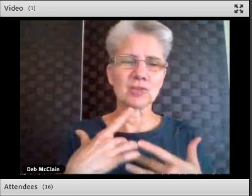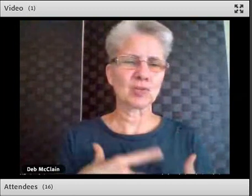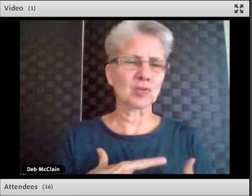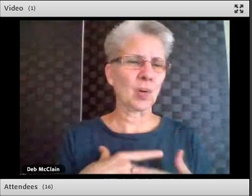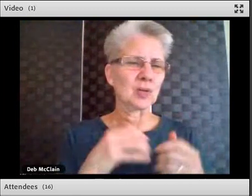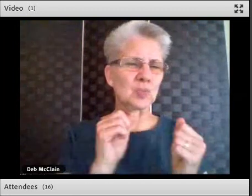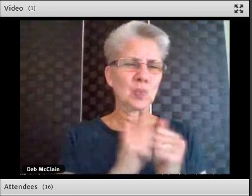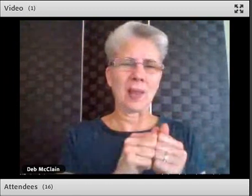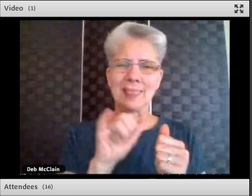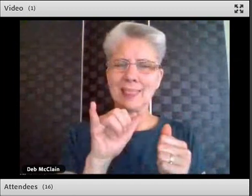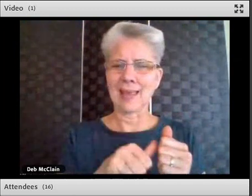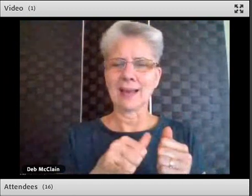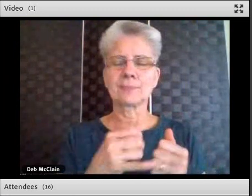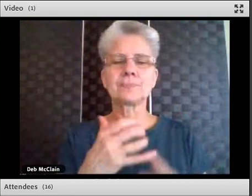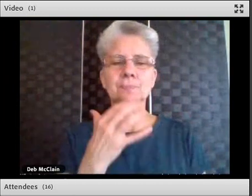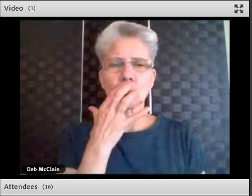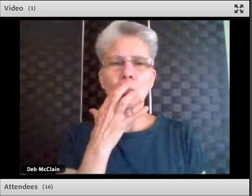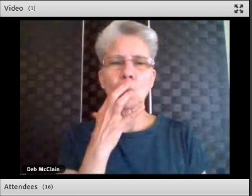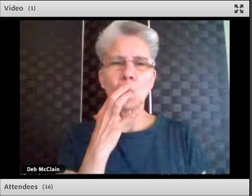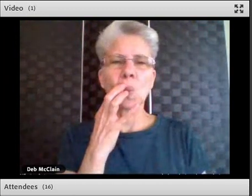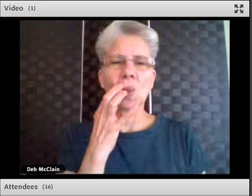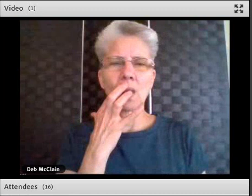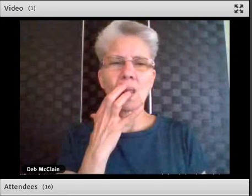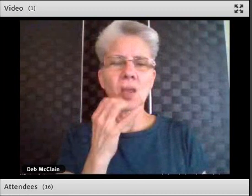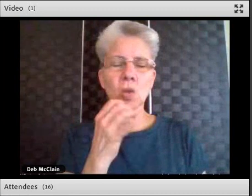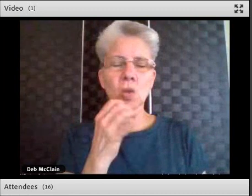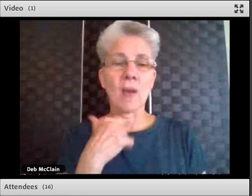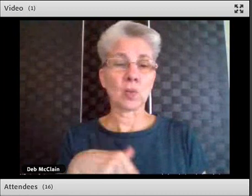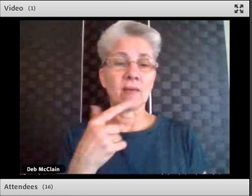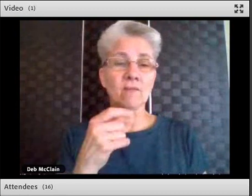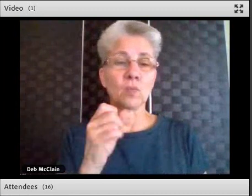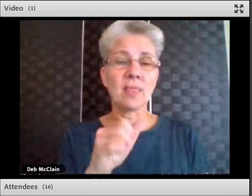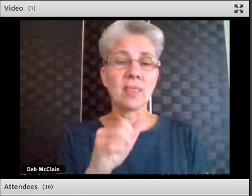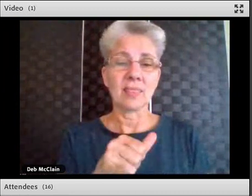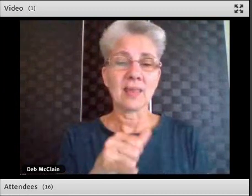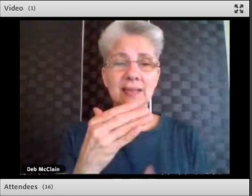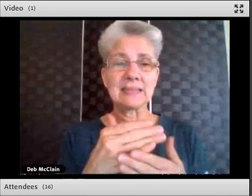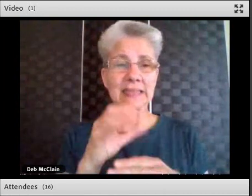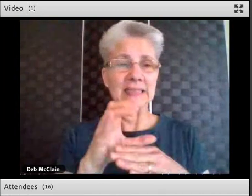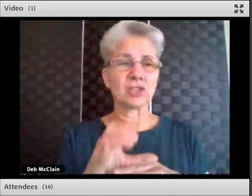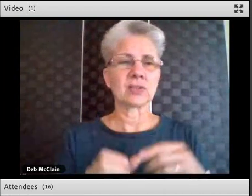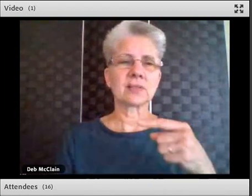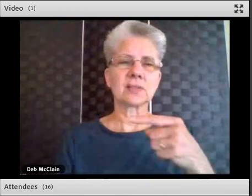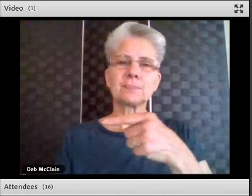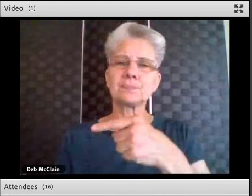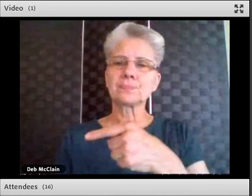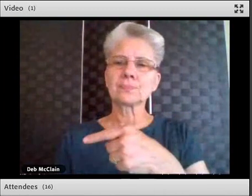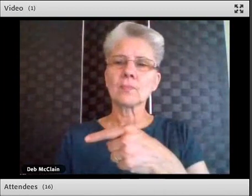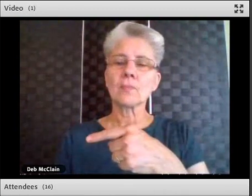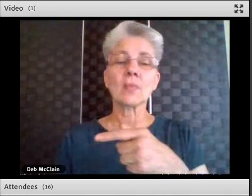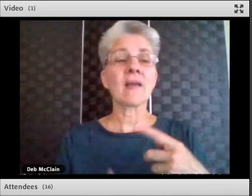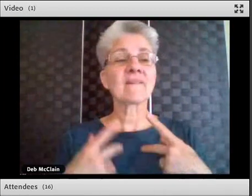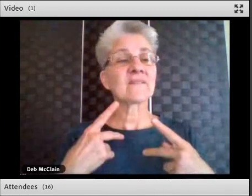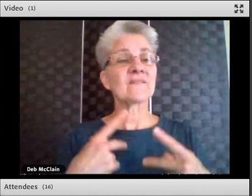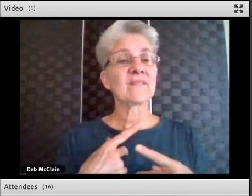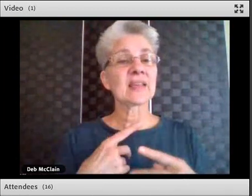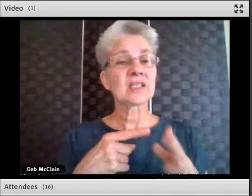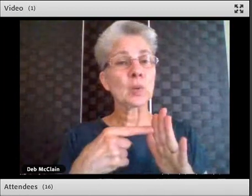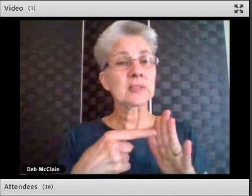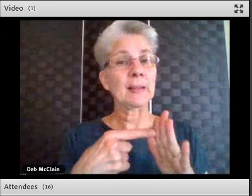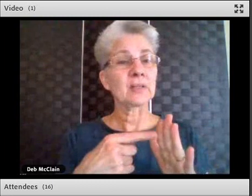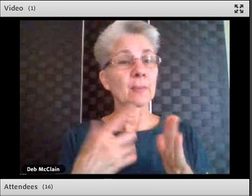discouraged when you have to live with some of these conditions. So primary physical symptoms